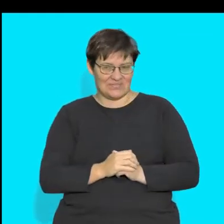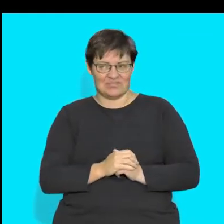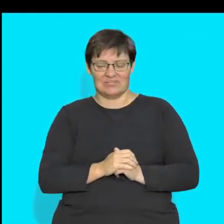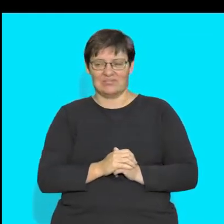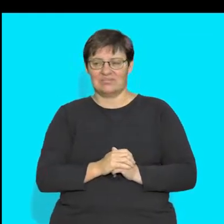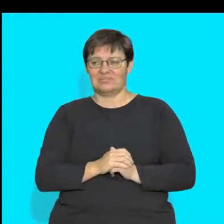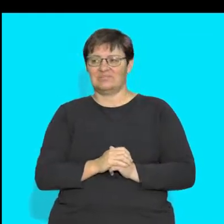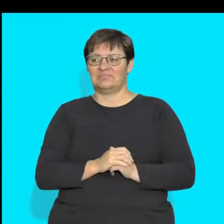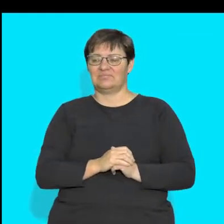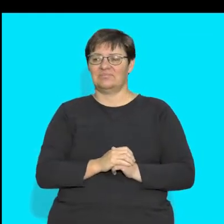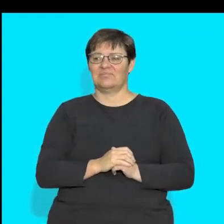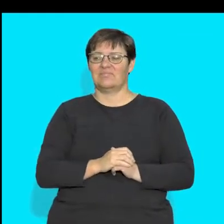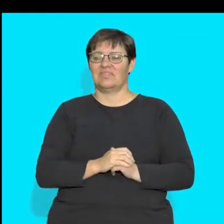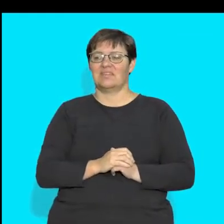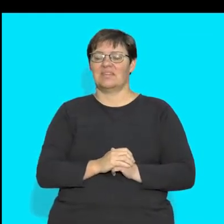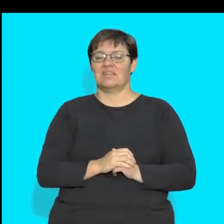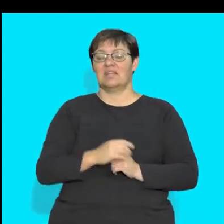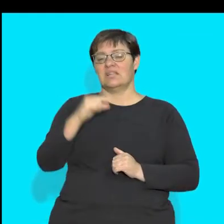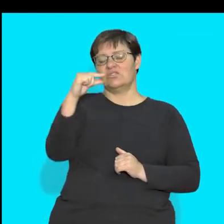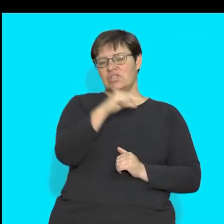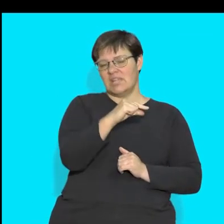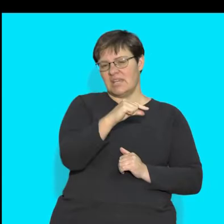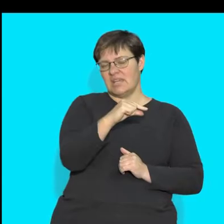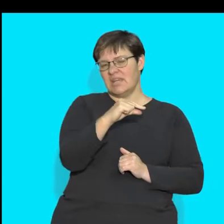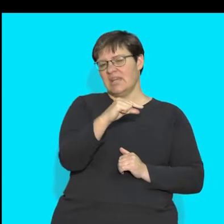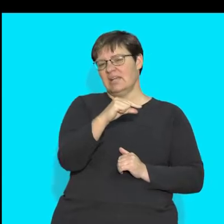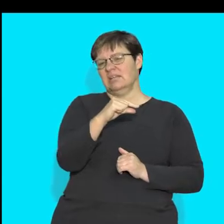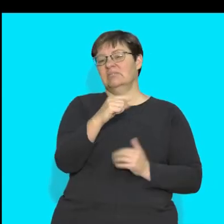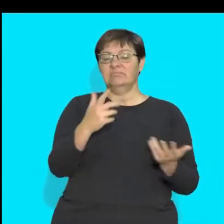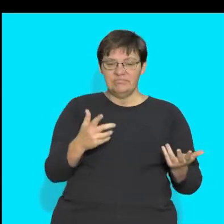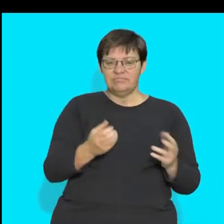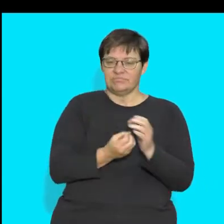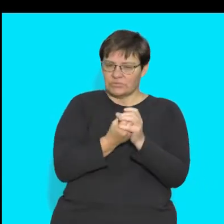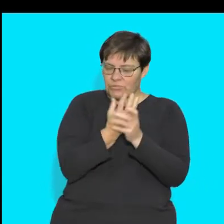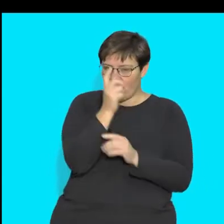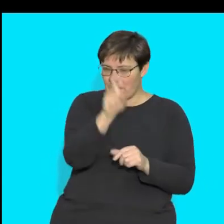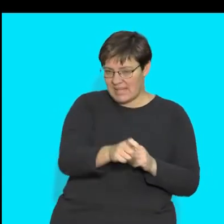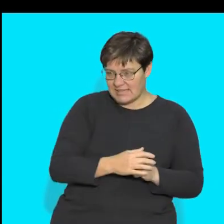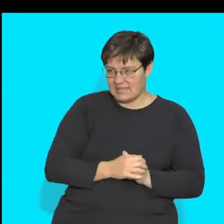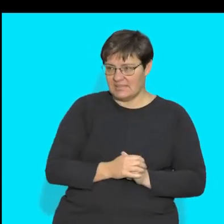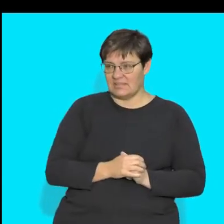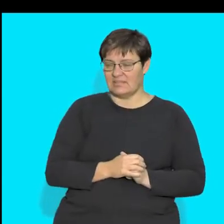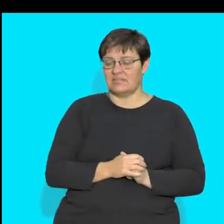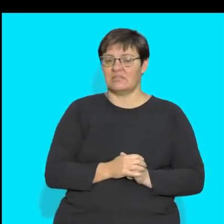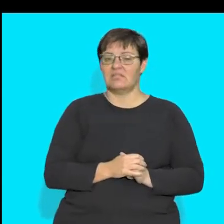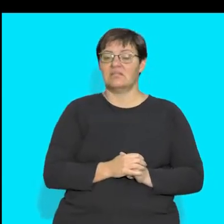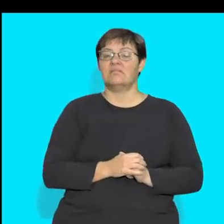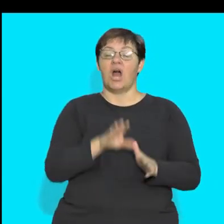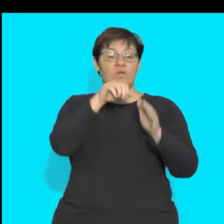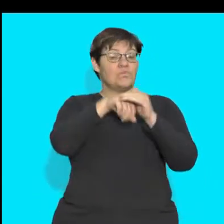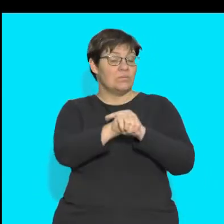that they are sensitive to things around them. All living things must be able to grow,